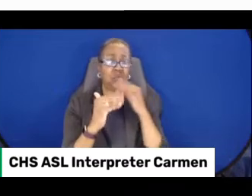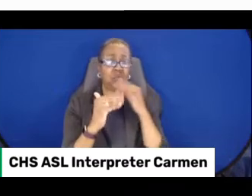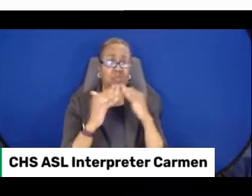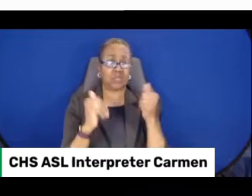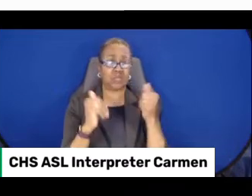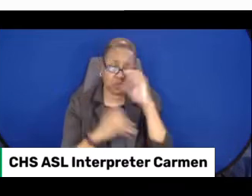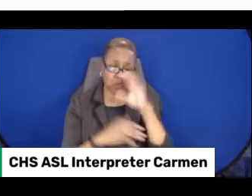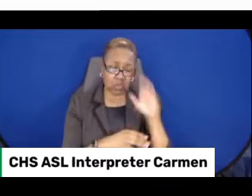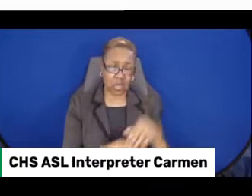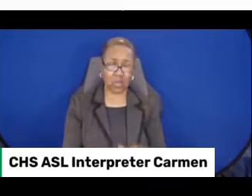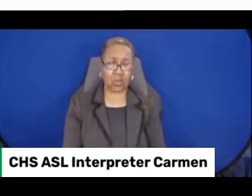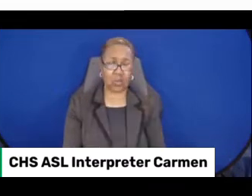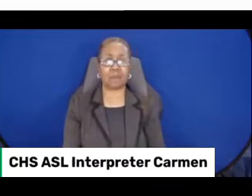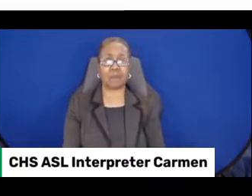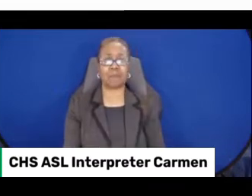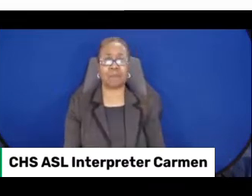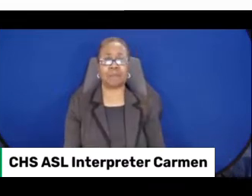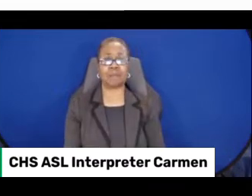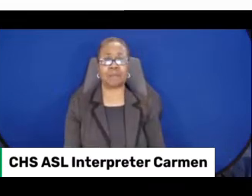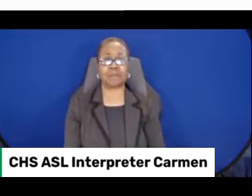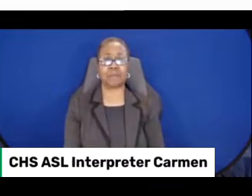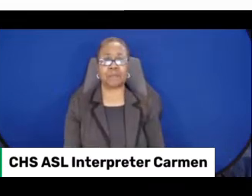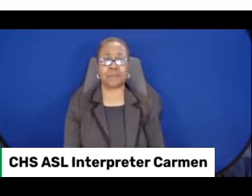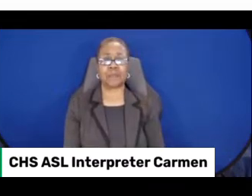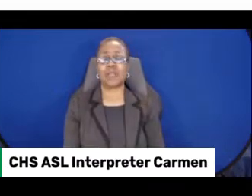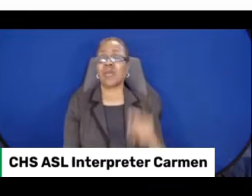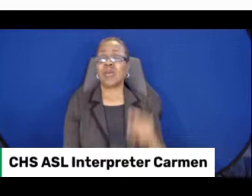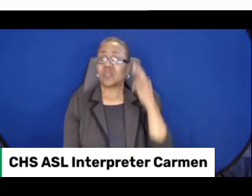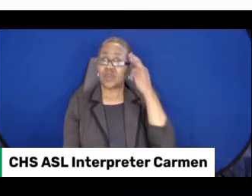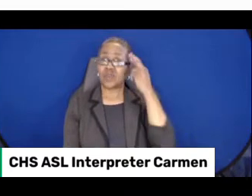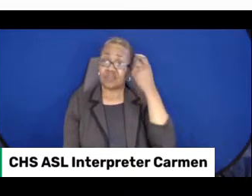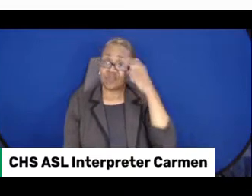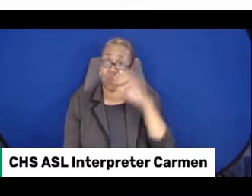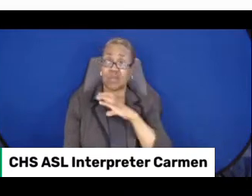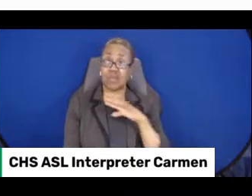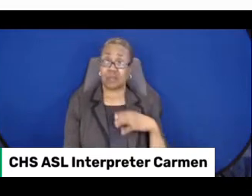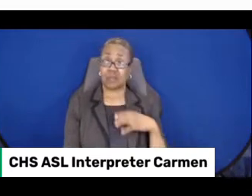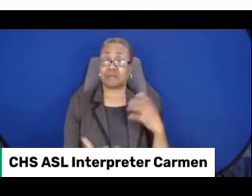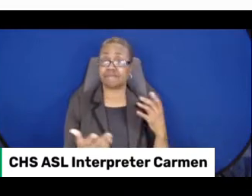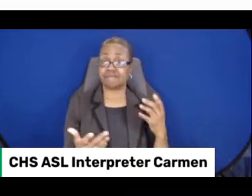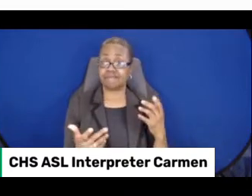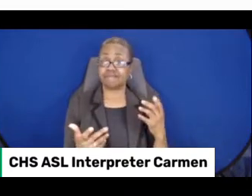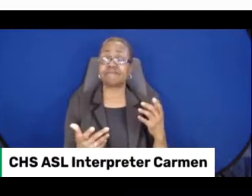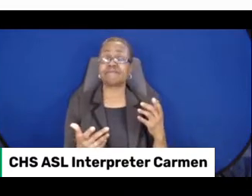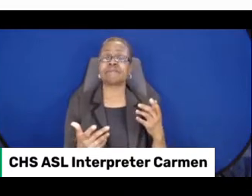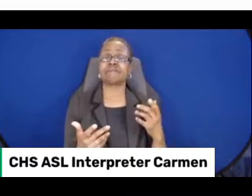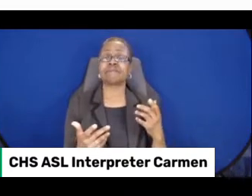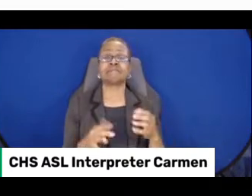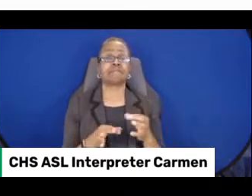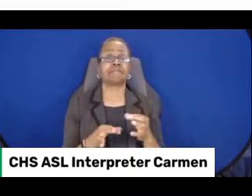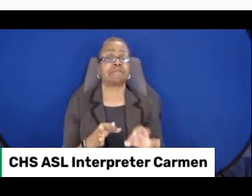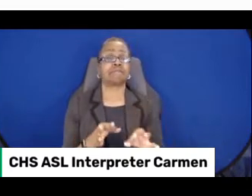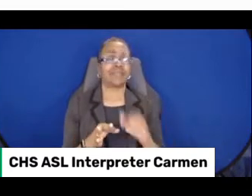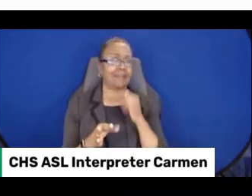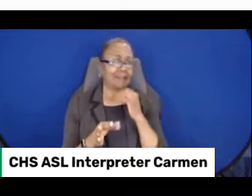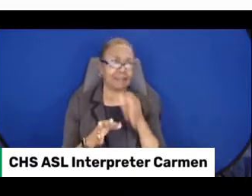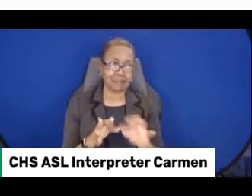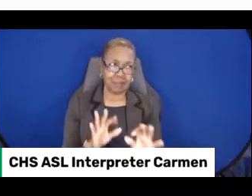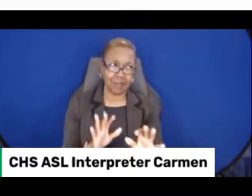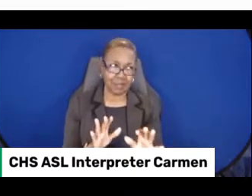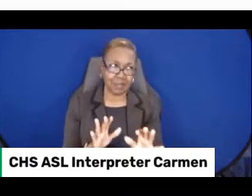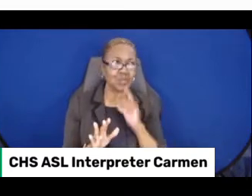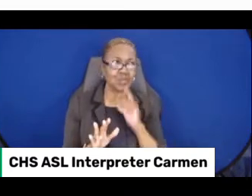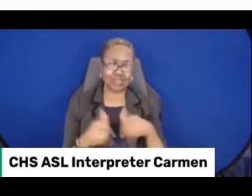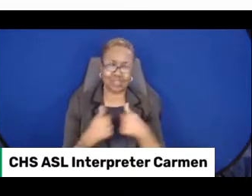So the purpose of the Food Equity Council is really simply, and not simply because it's challenging, but has a